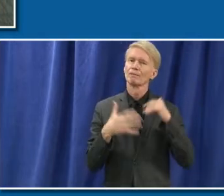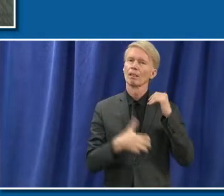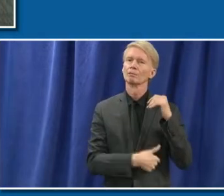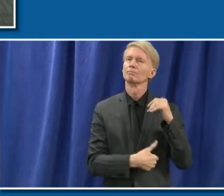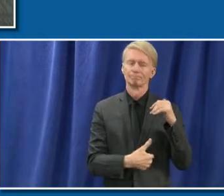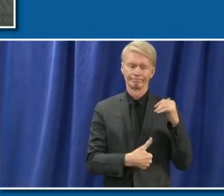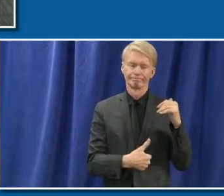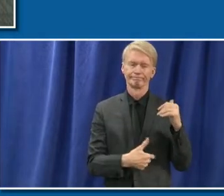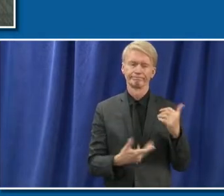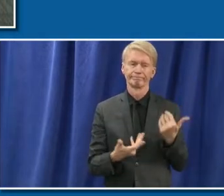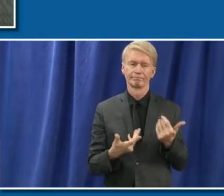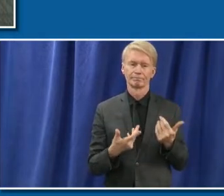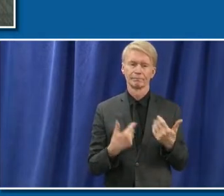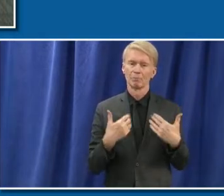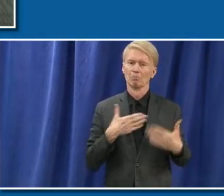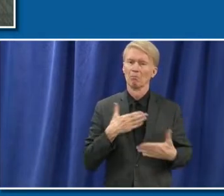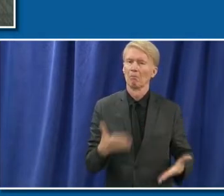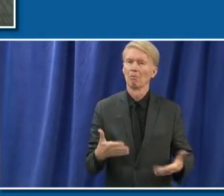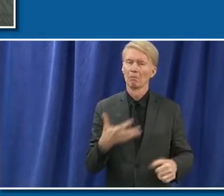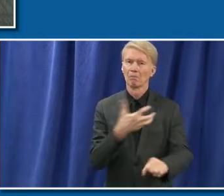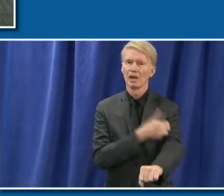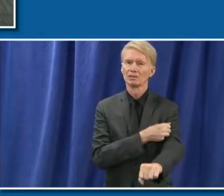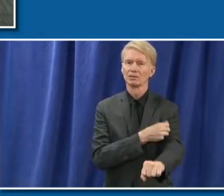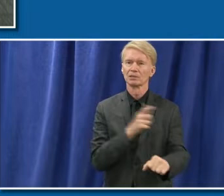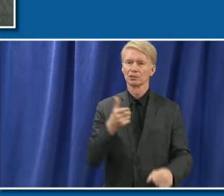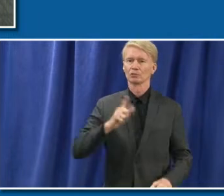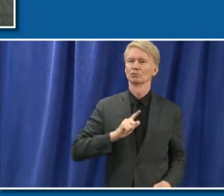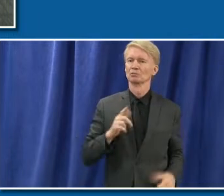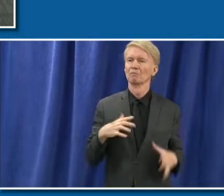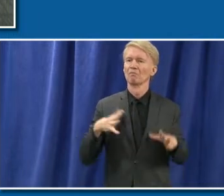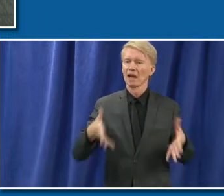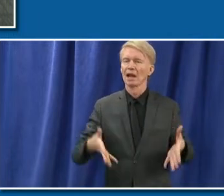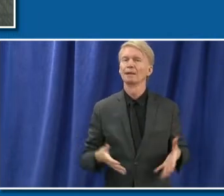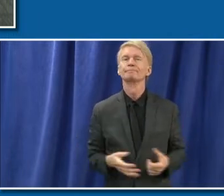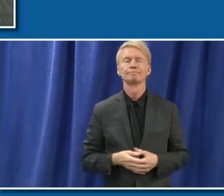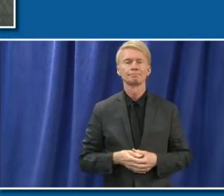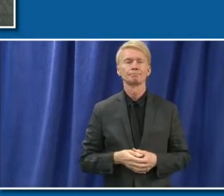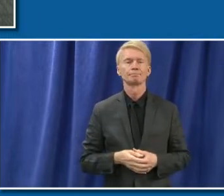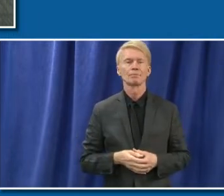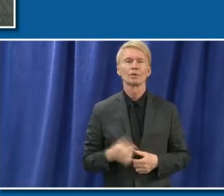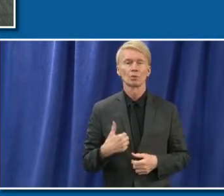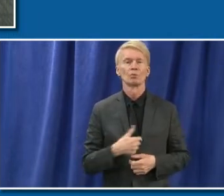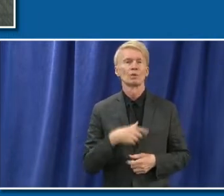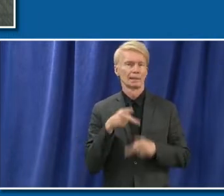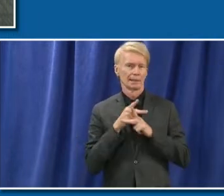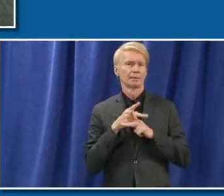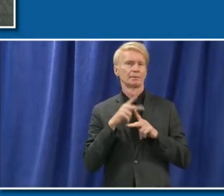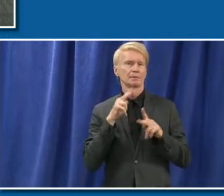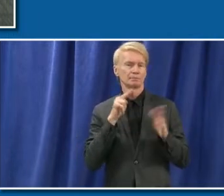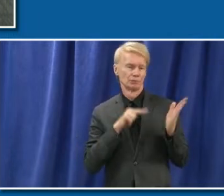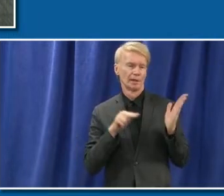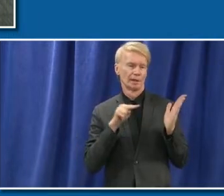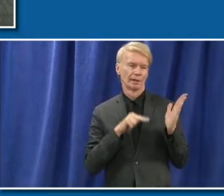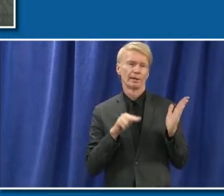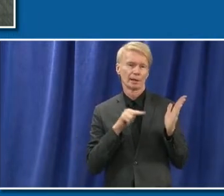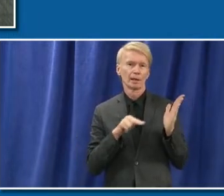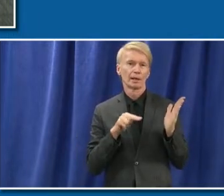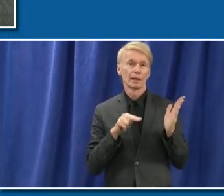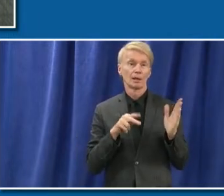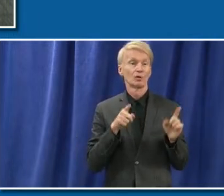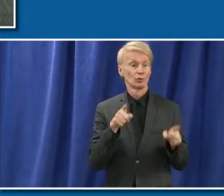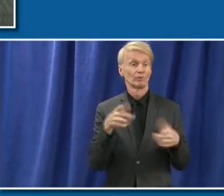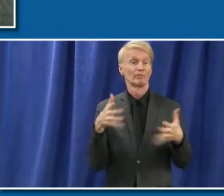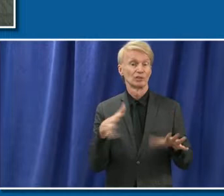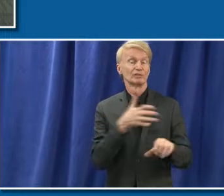decision that they make to be vaccinated when it is their turn. And we will be keeping track, of course, of everybody who's